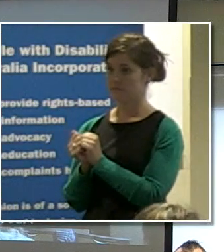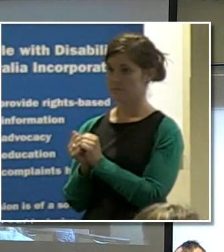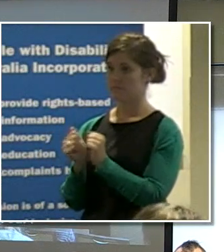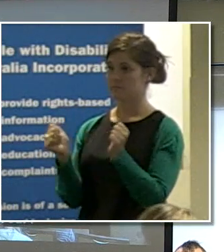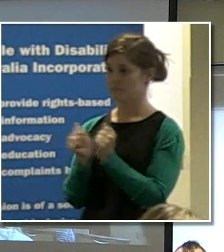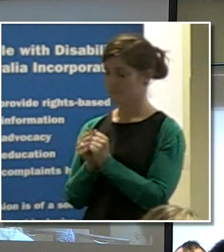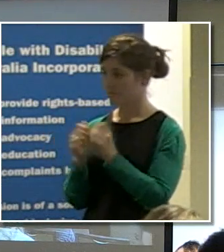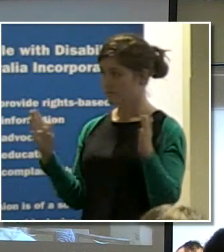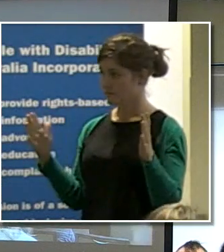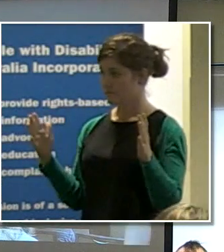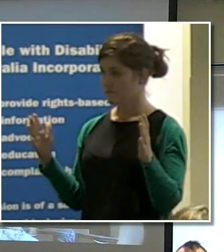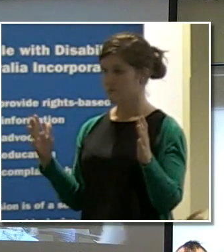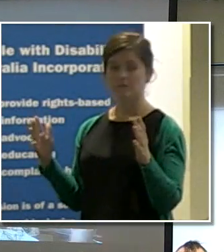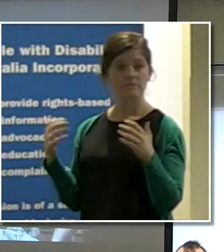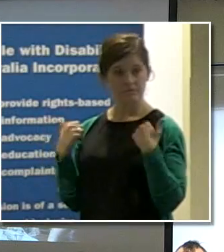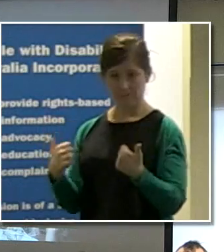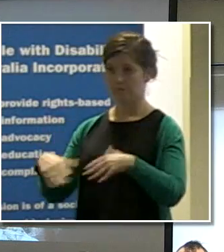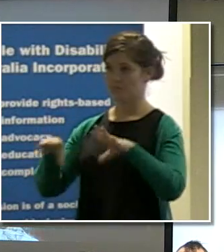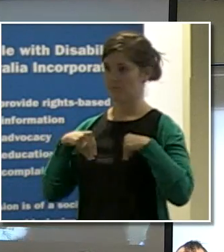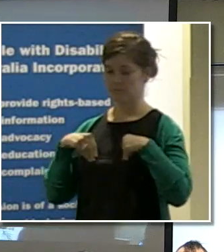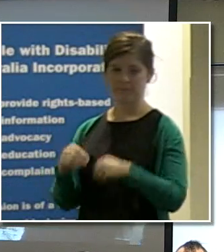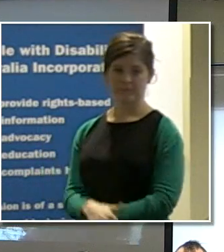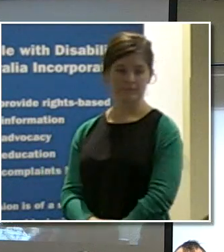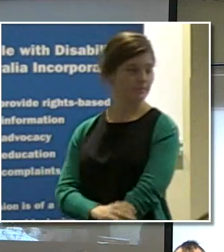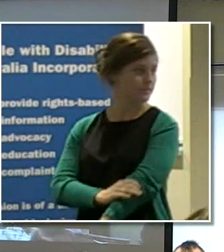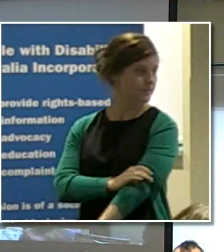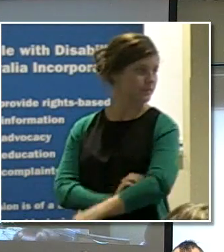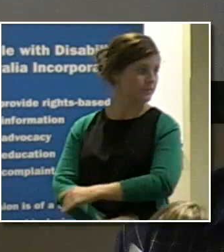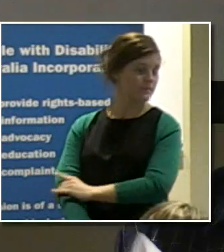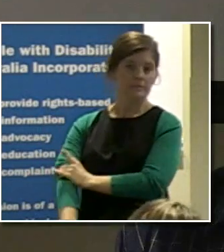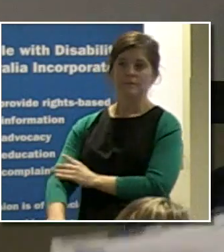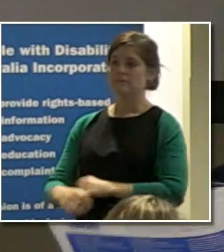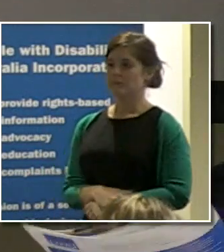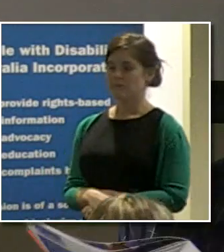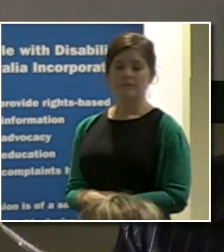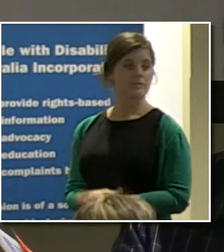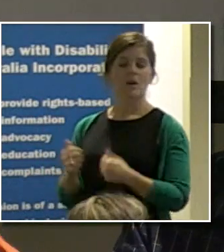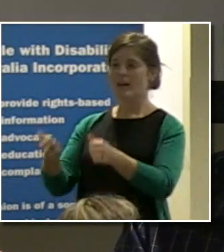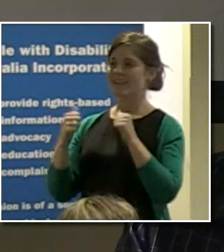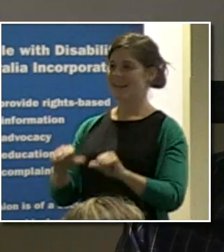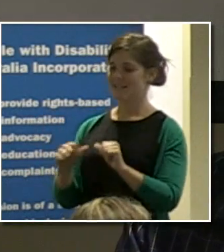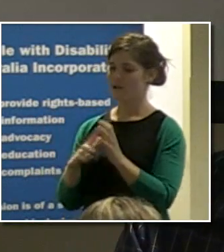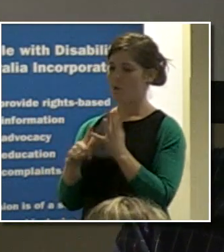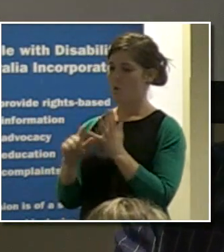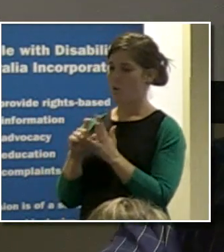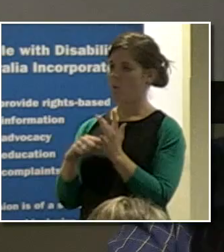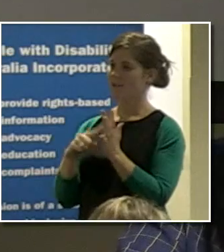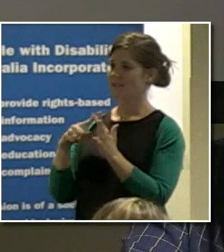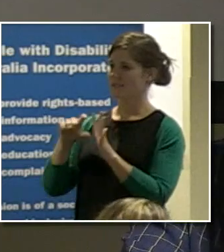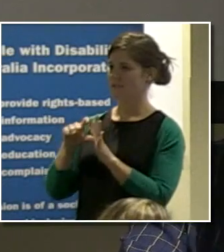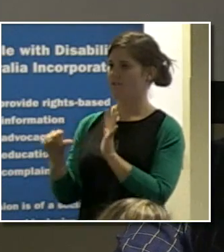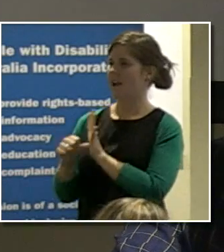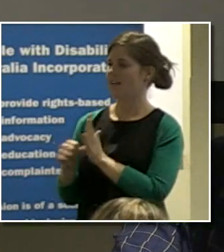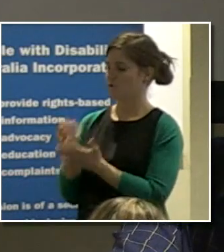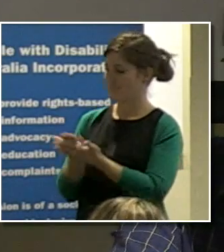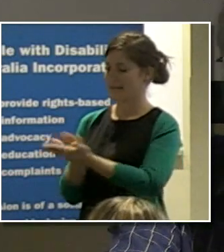Against? I'll declare that carried. The next motion is that the audited financial statements for